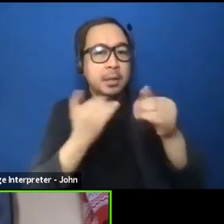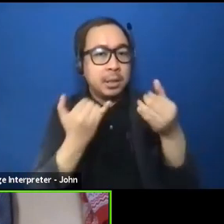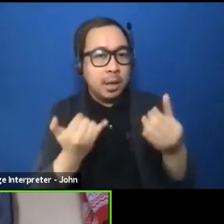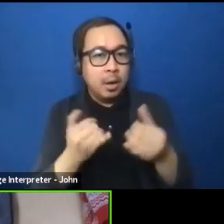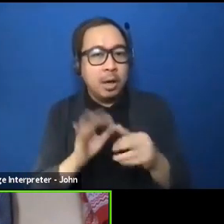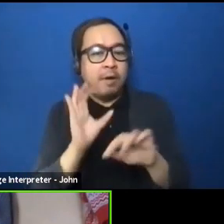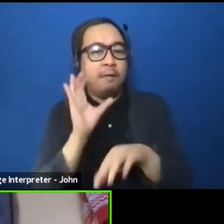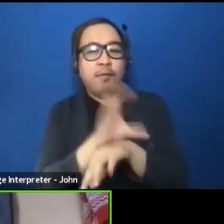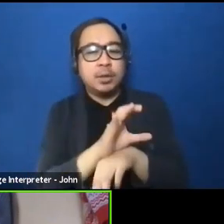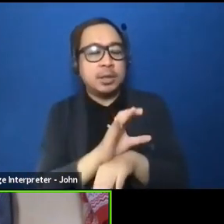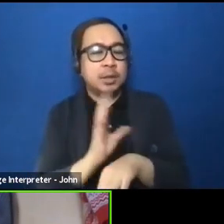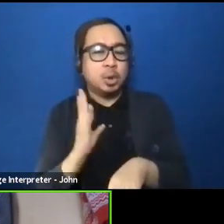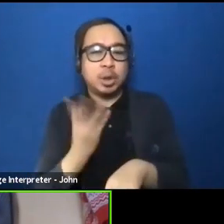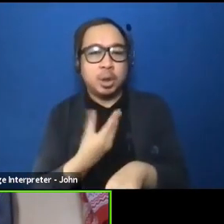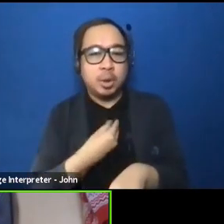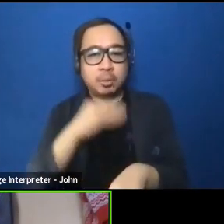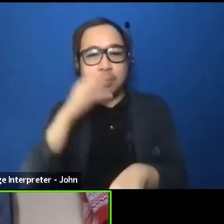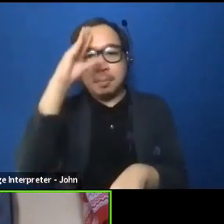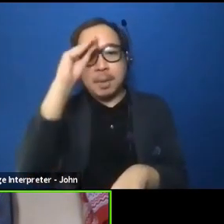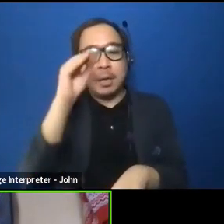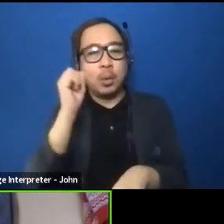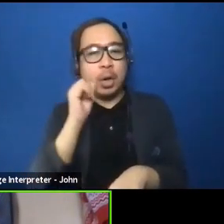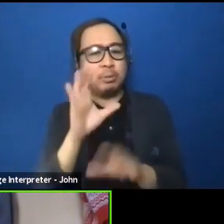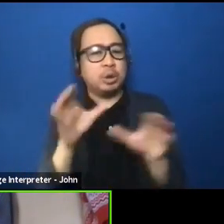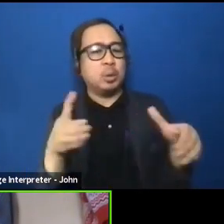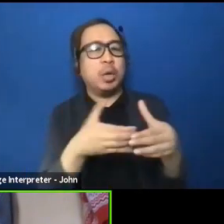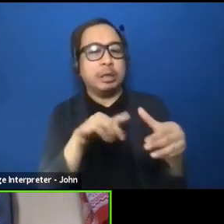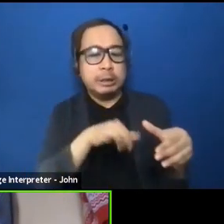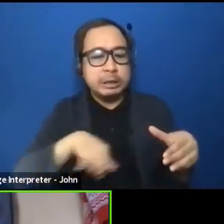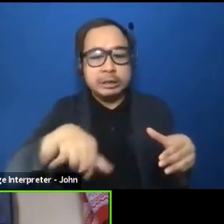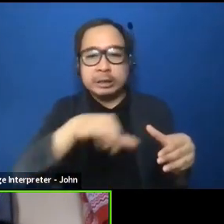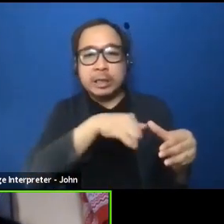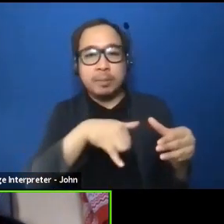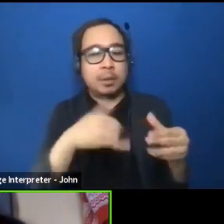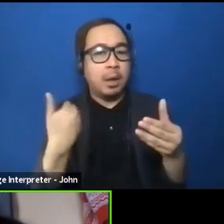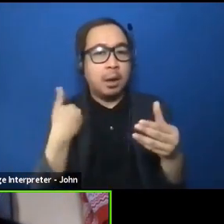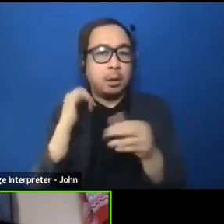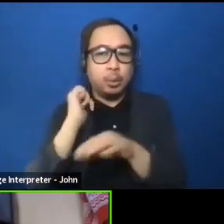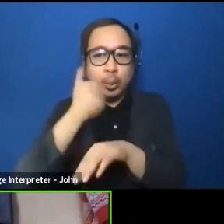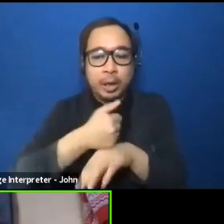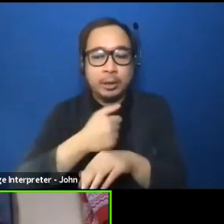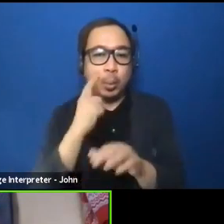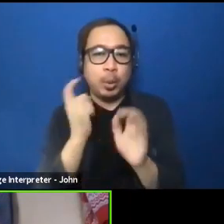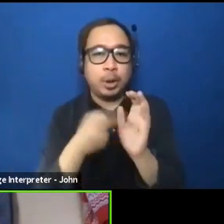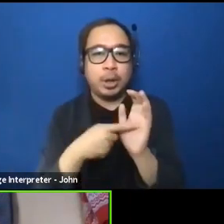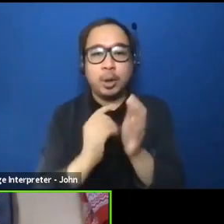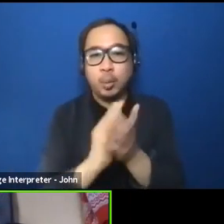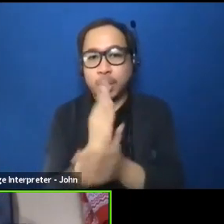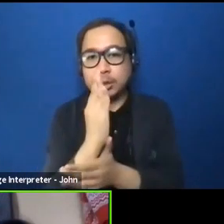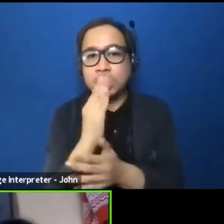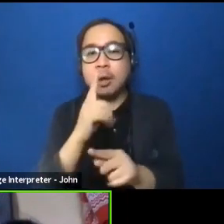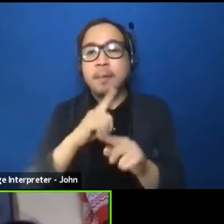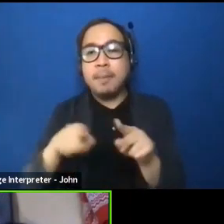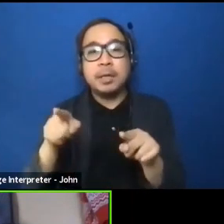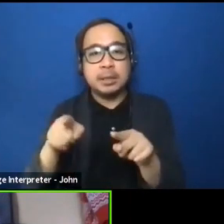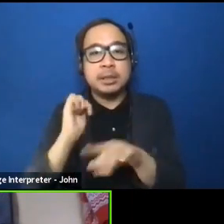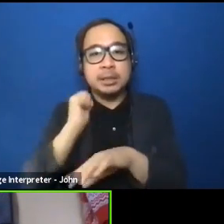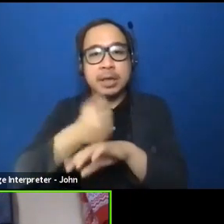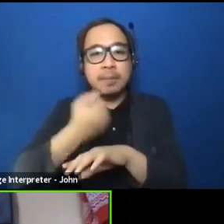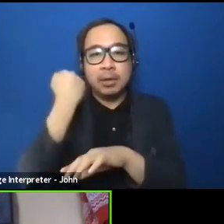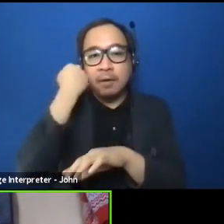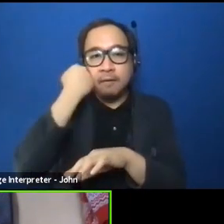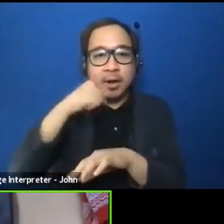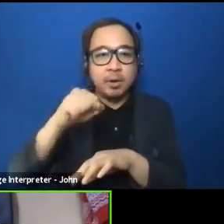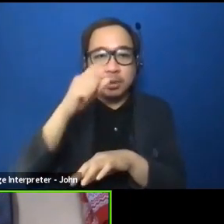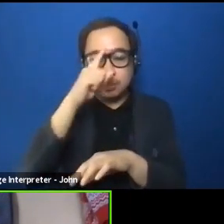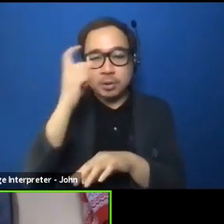men and women as third gender is not establishment of our right, but establishment of a violation. Because a lot